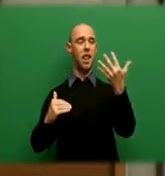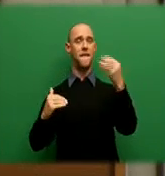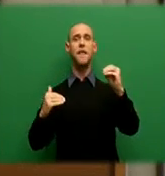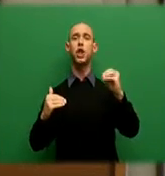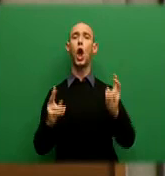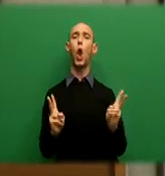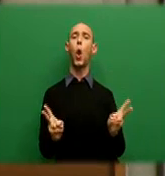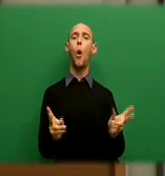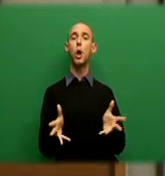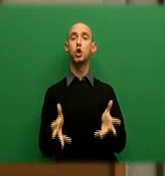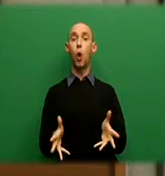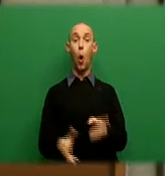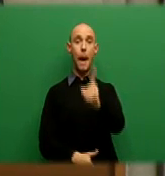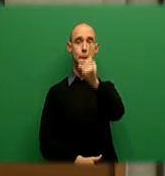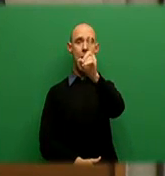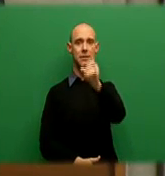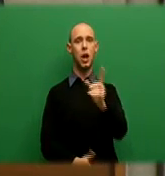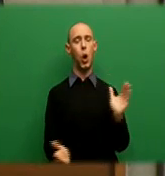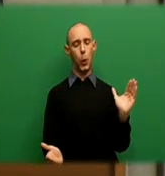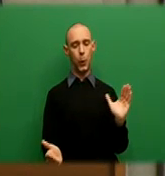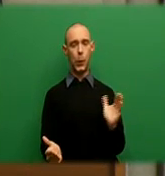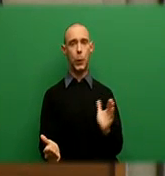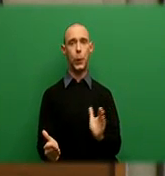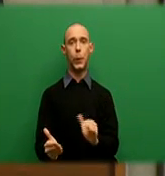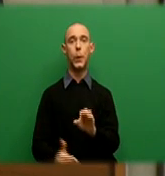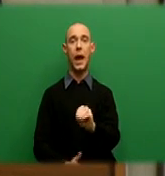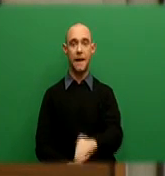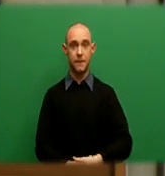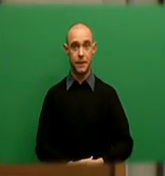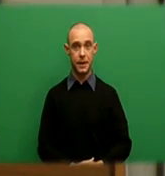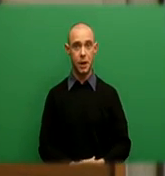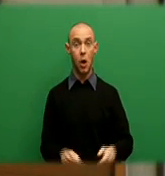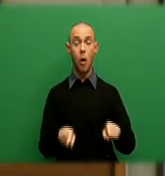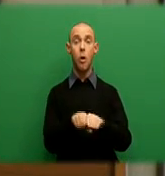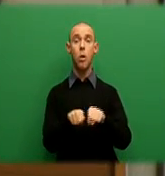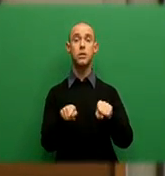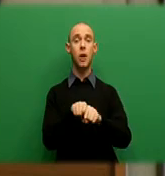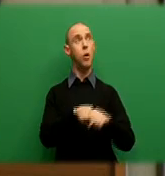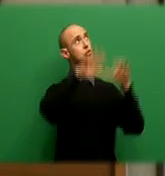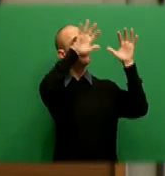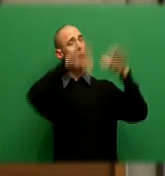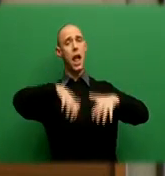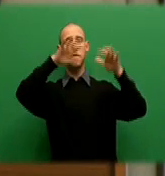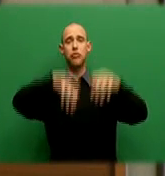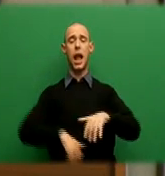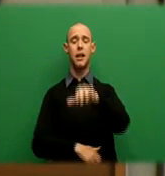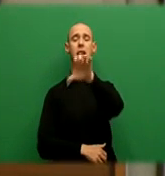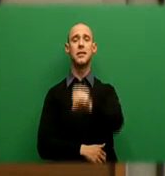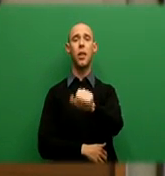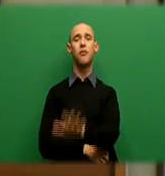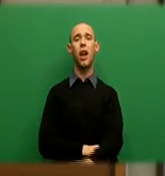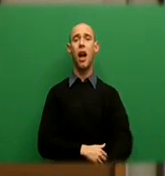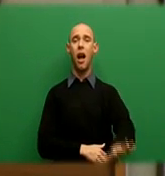relatively low. The continuing drought also points to an unfavorable outlook for the